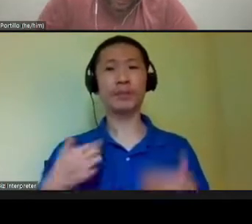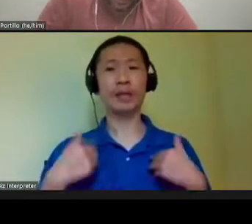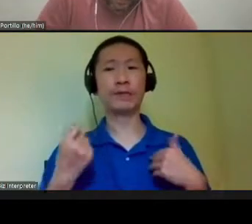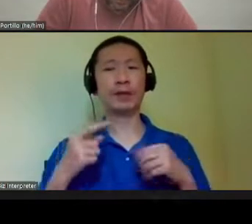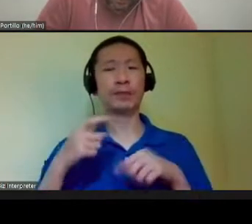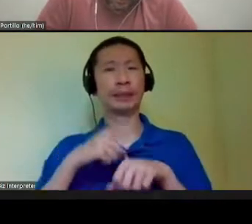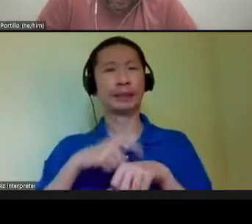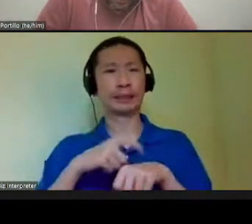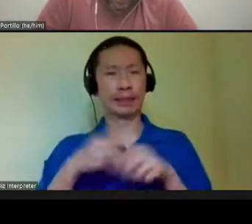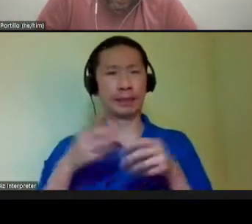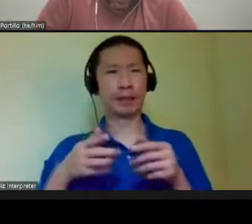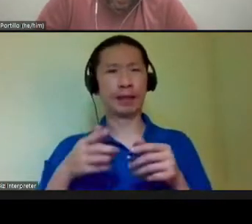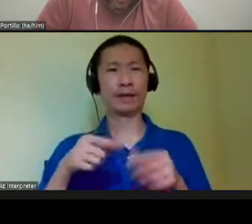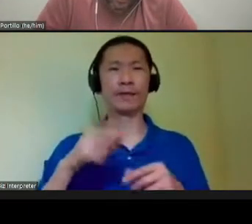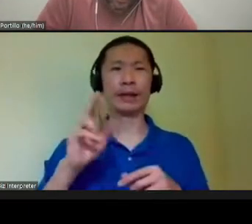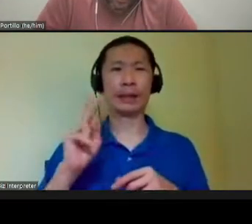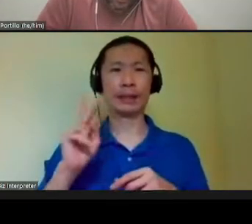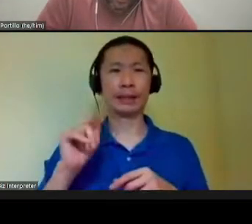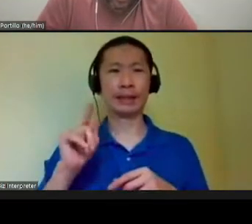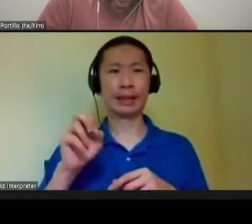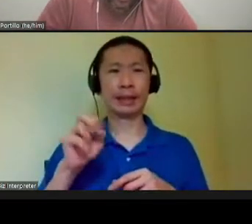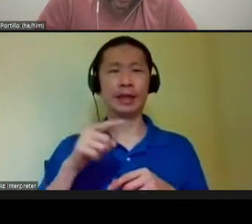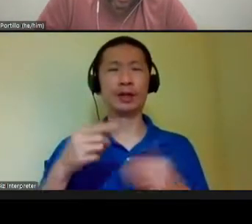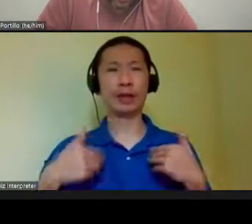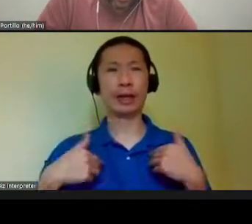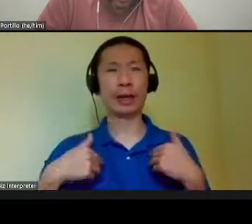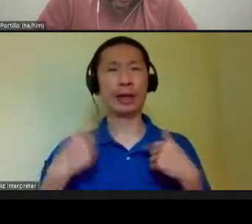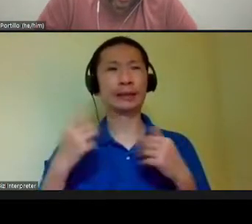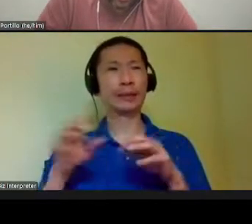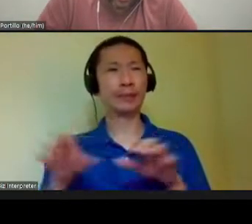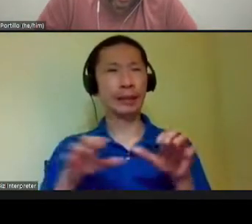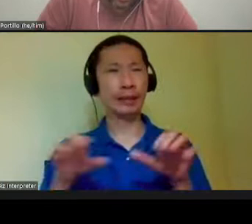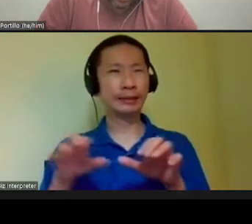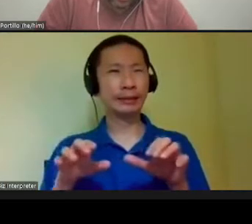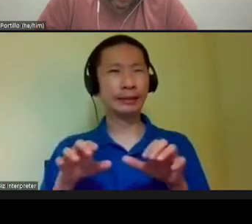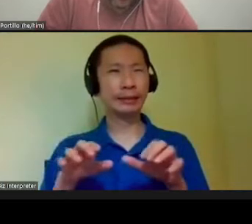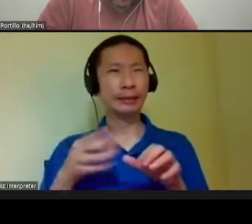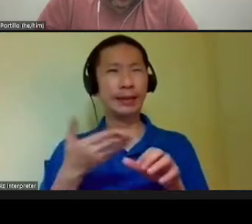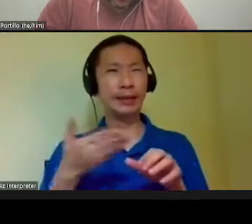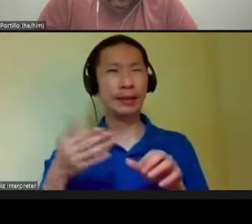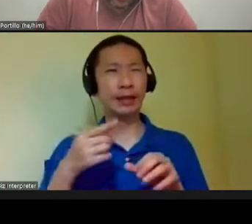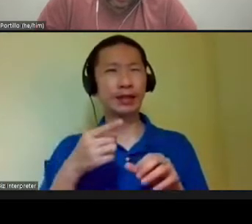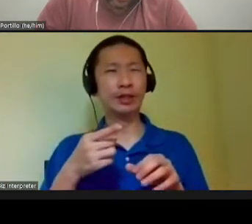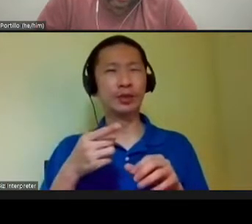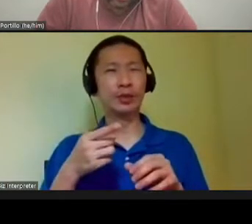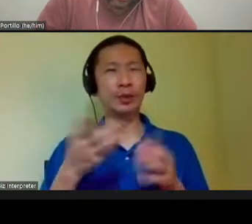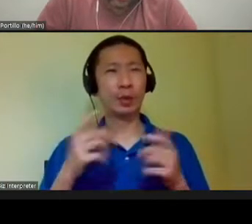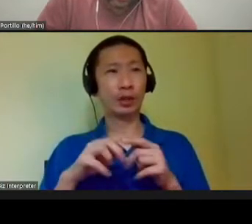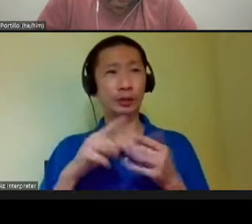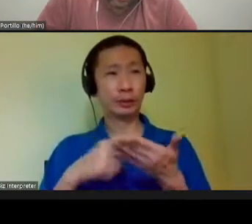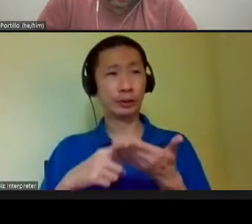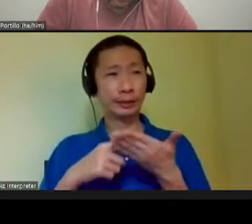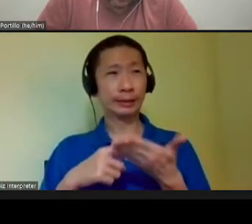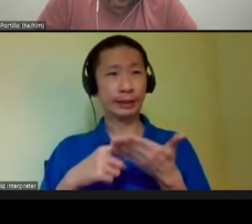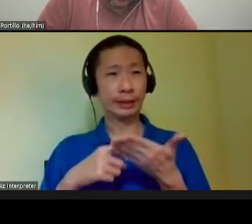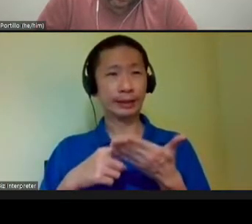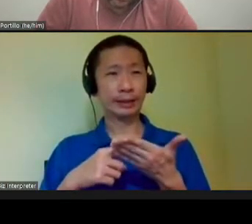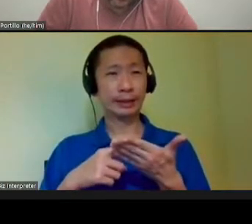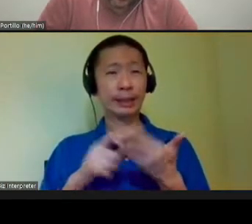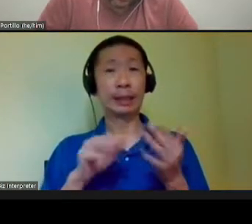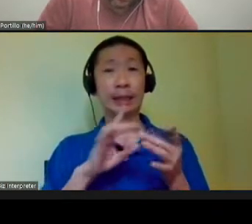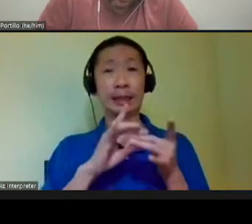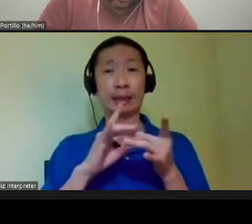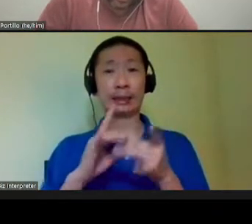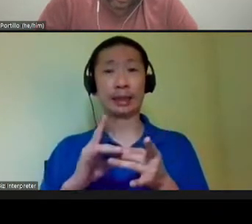and Kate, you had an exercise / thing that you've wanted to talk about, and it ties